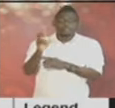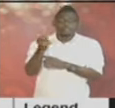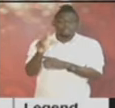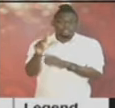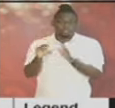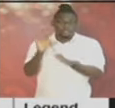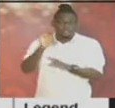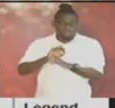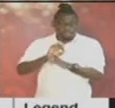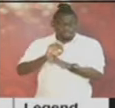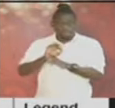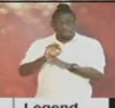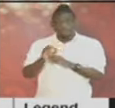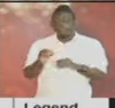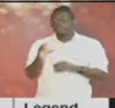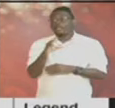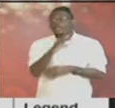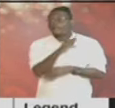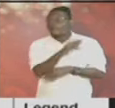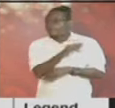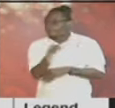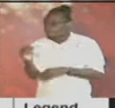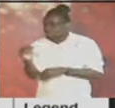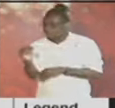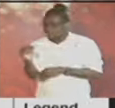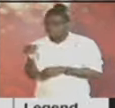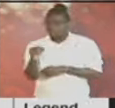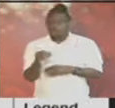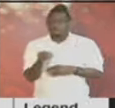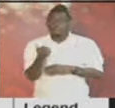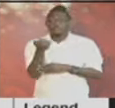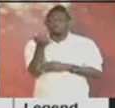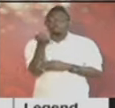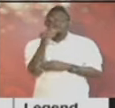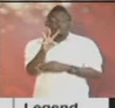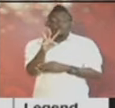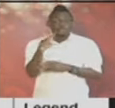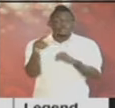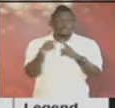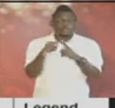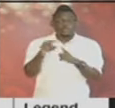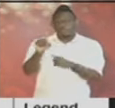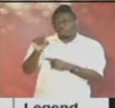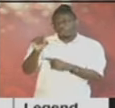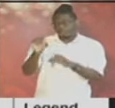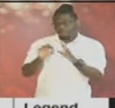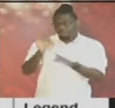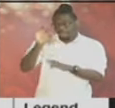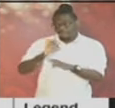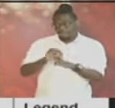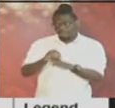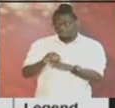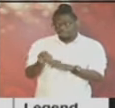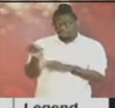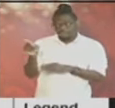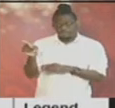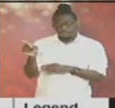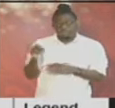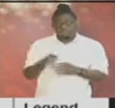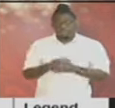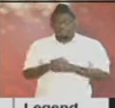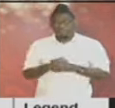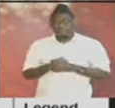of course the 14th to the 20th of February. When looking at this map, it's quite clear